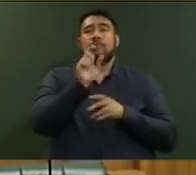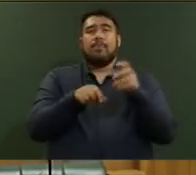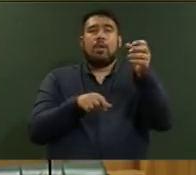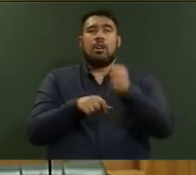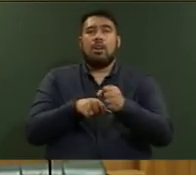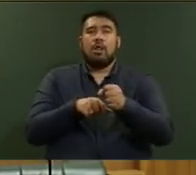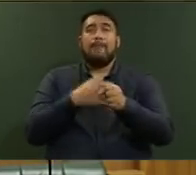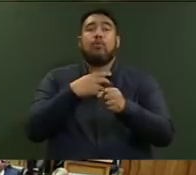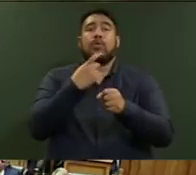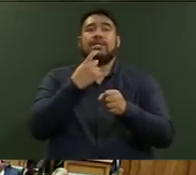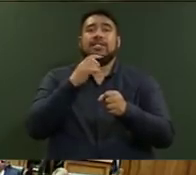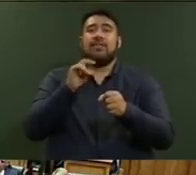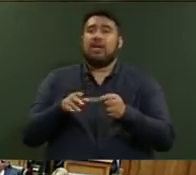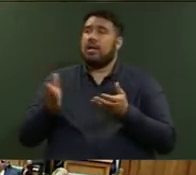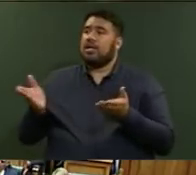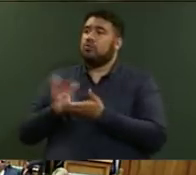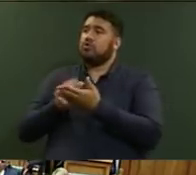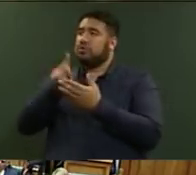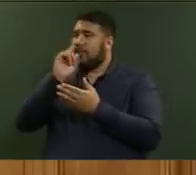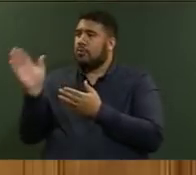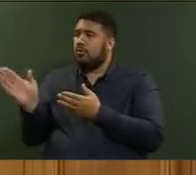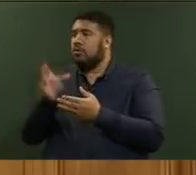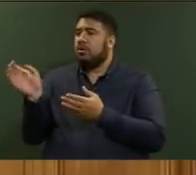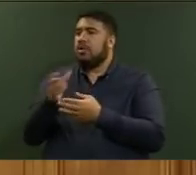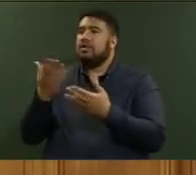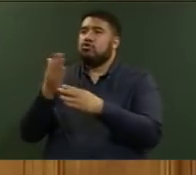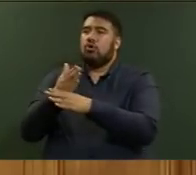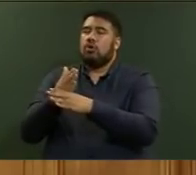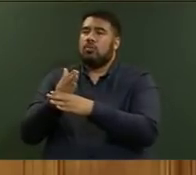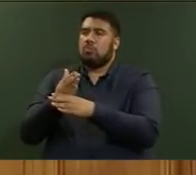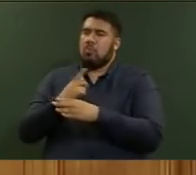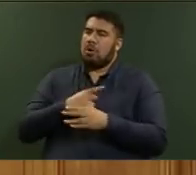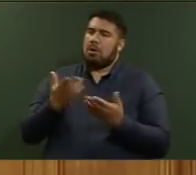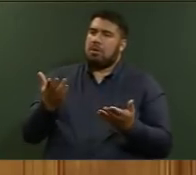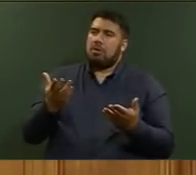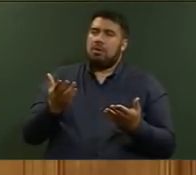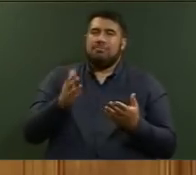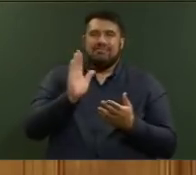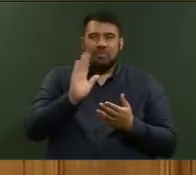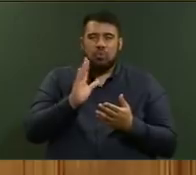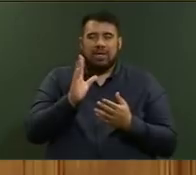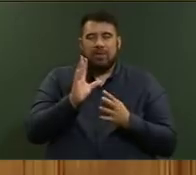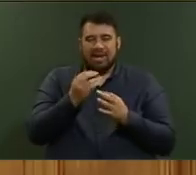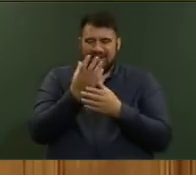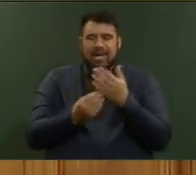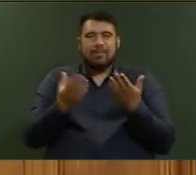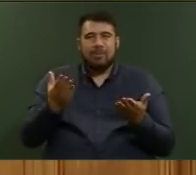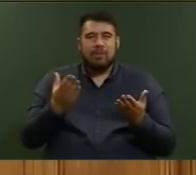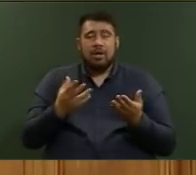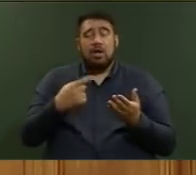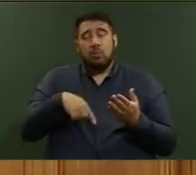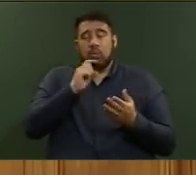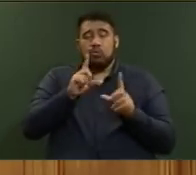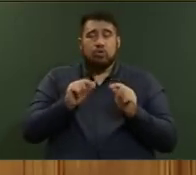gainful employment? Mr Speaker, we have a shortfall at the moment, and we'll do what we do. We will do what we have to do